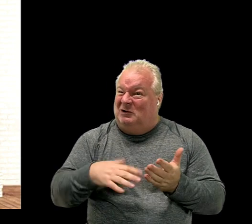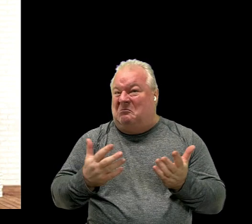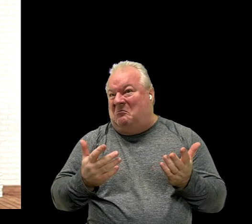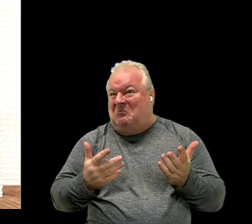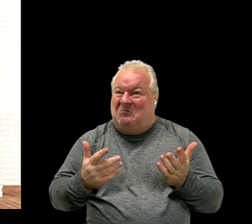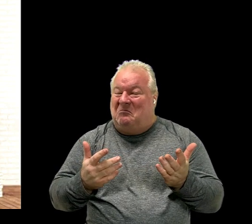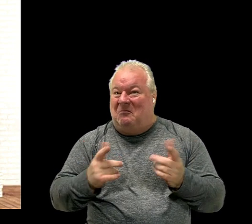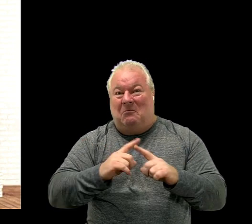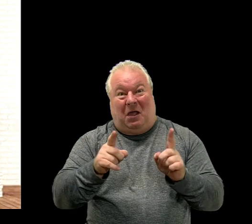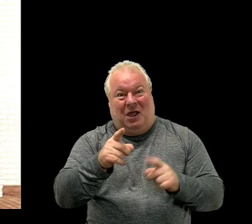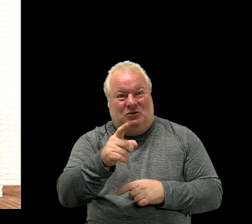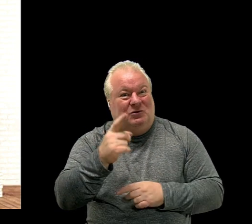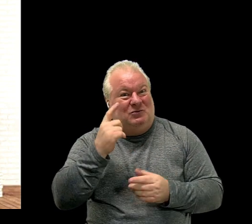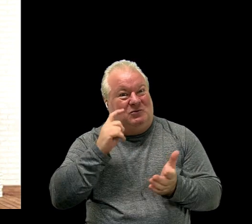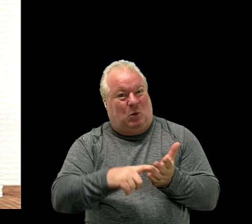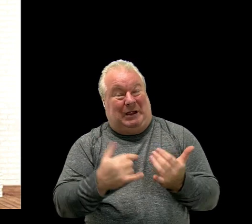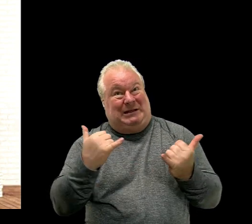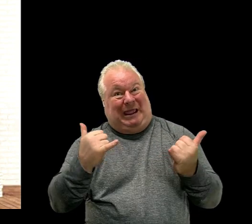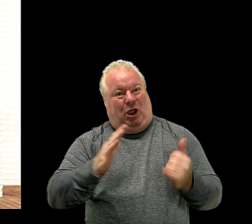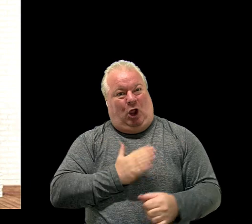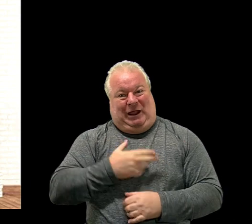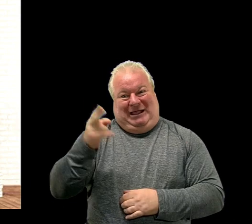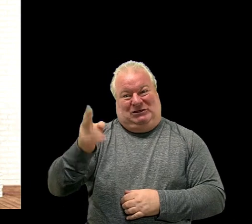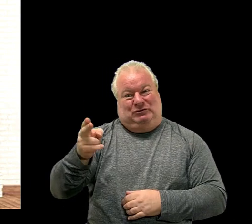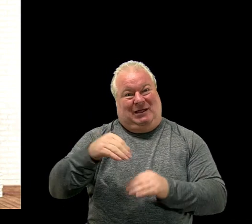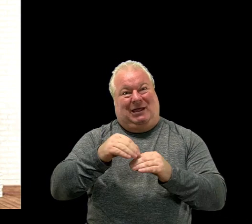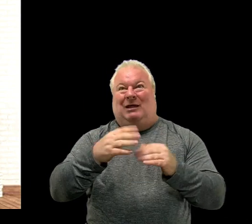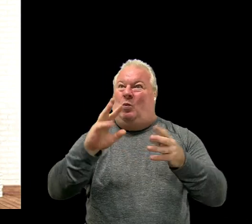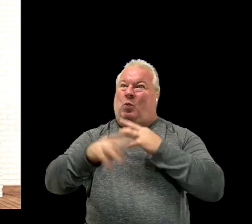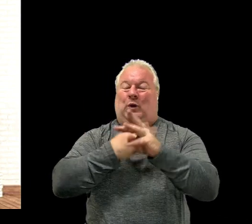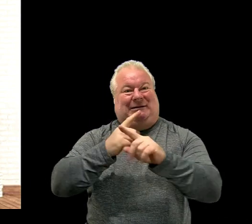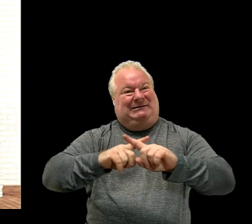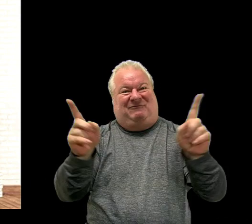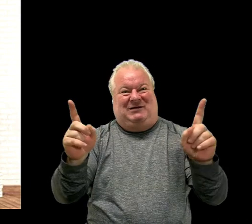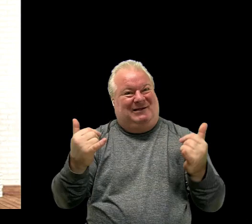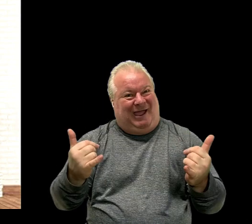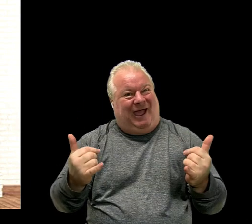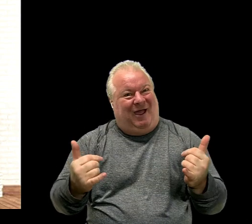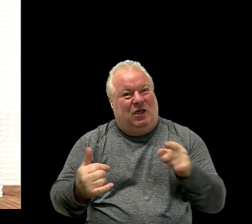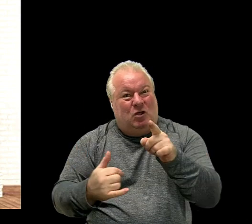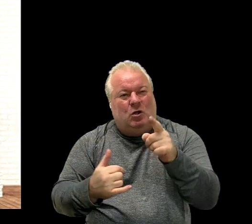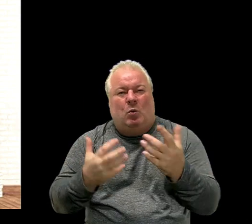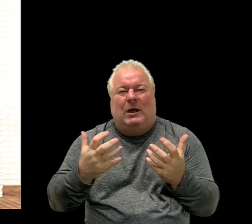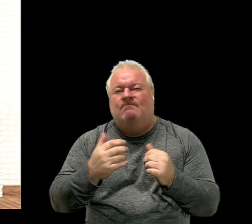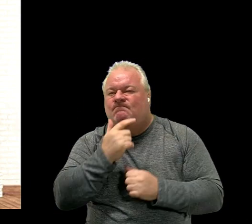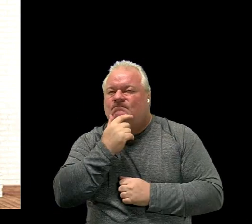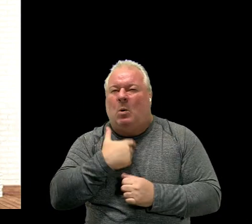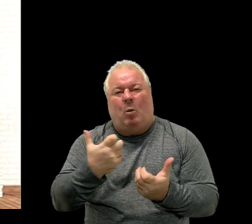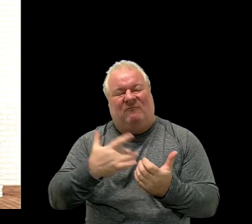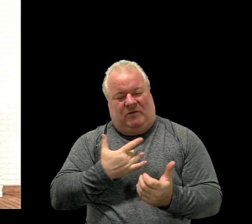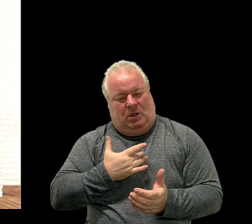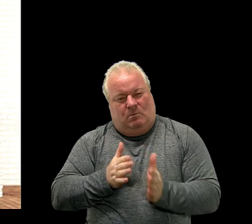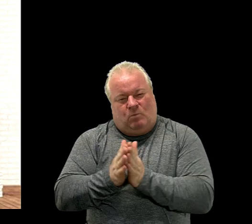realize that this is a special time in history and you want to be a part of leading